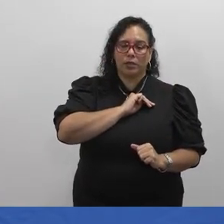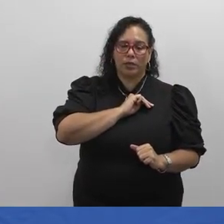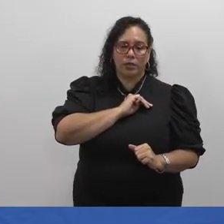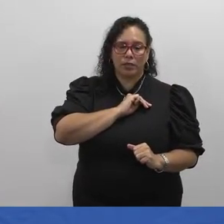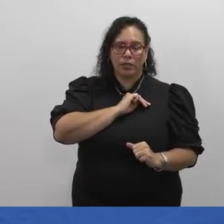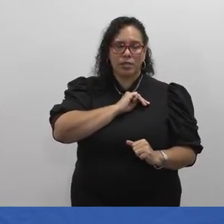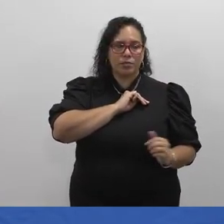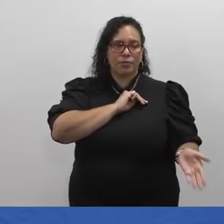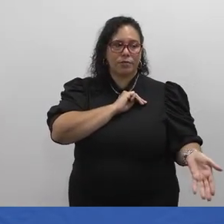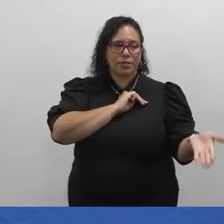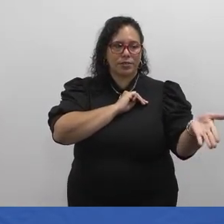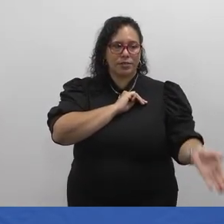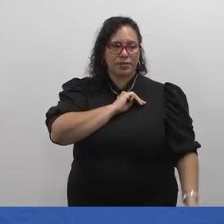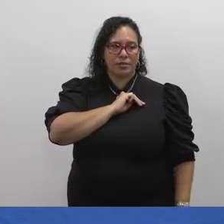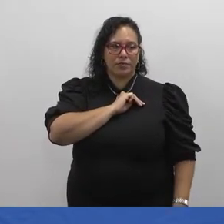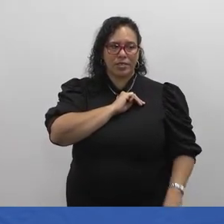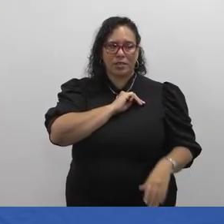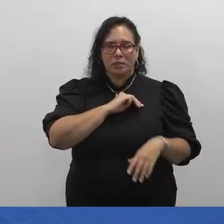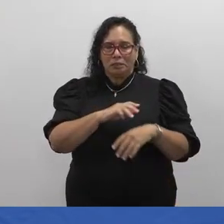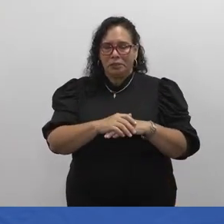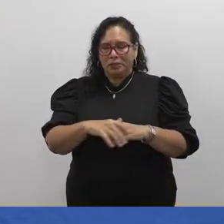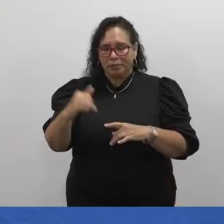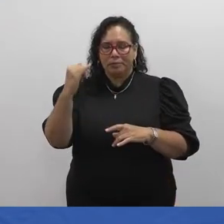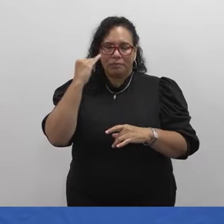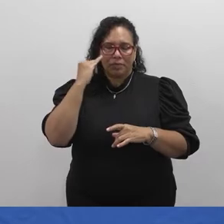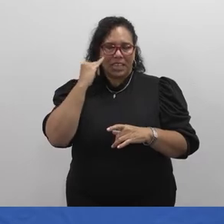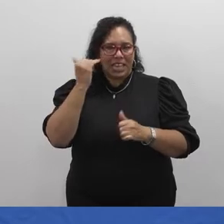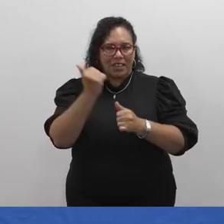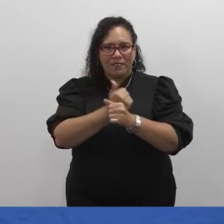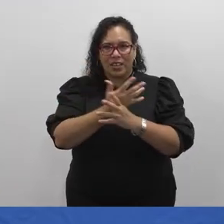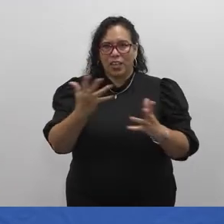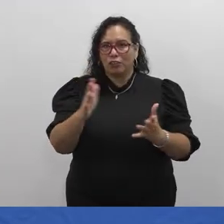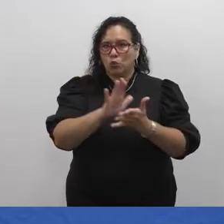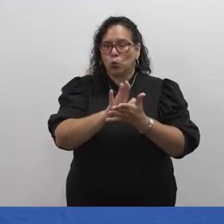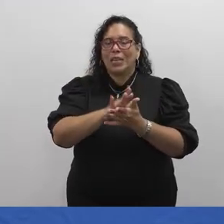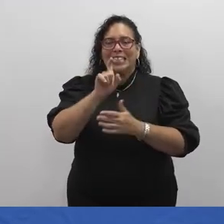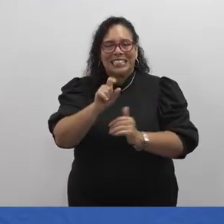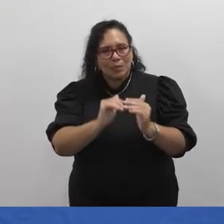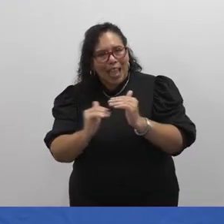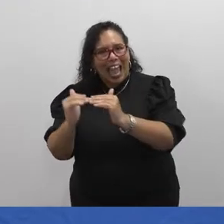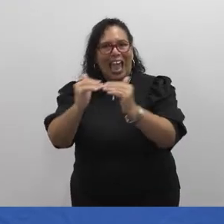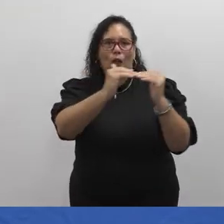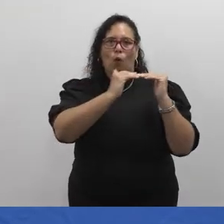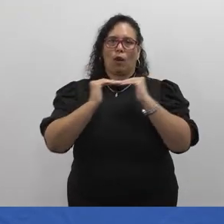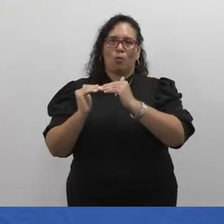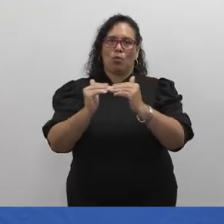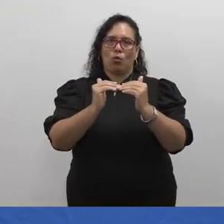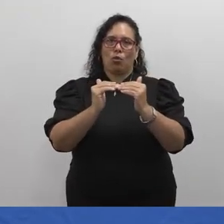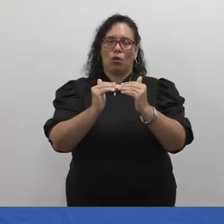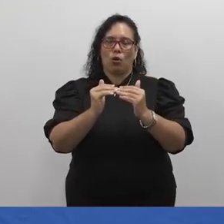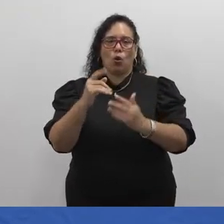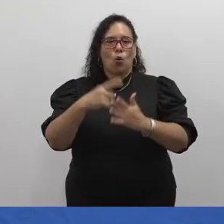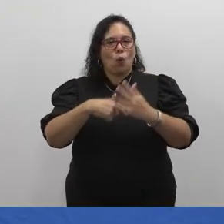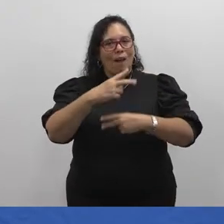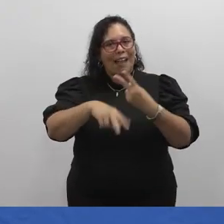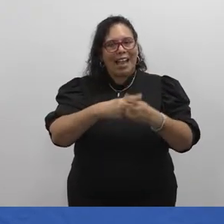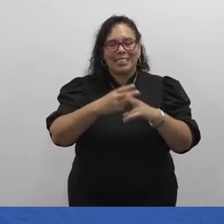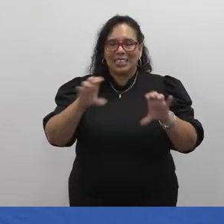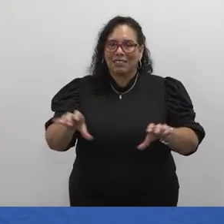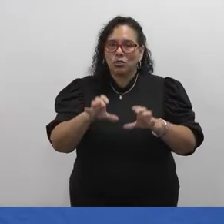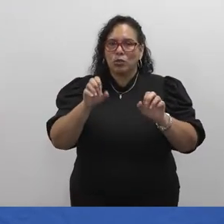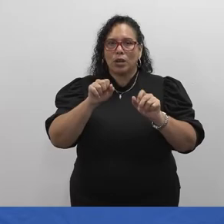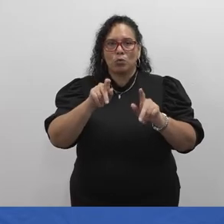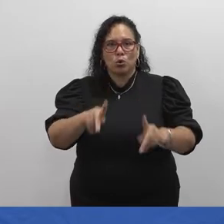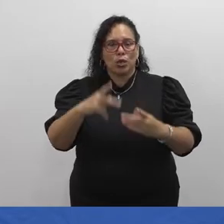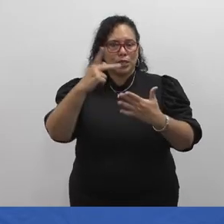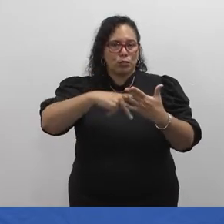using enrichment because if we're gonna have it at every school, then we need to be equitable in what kinds of activities and opportunities and programming we